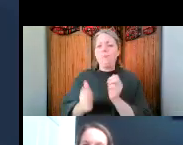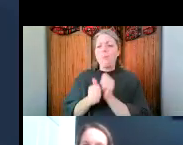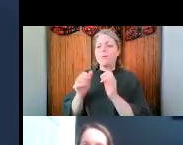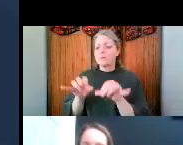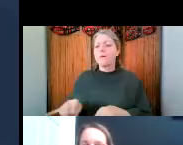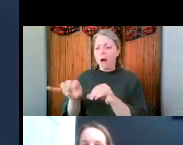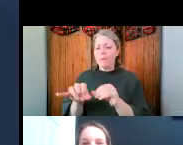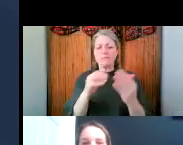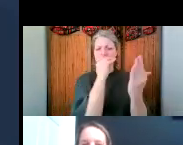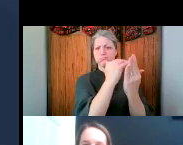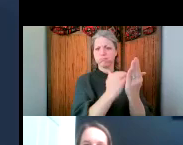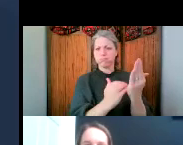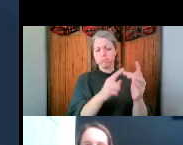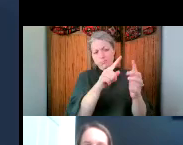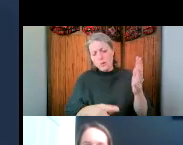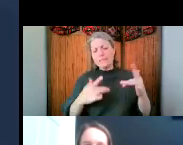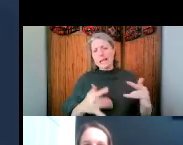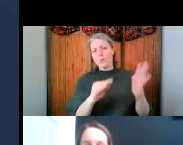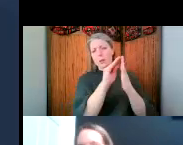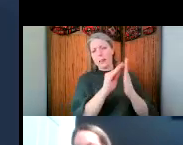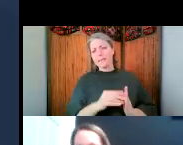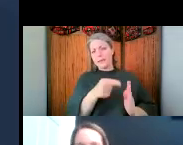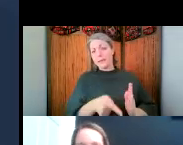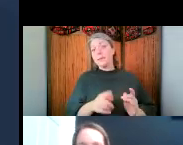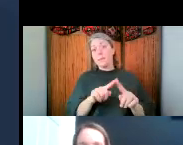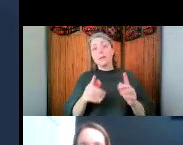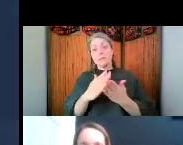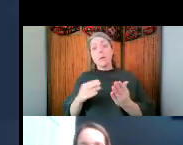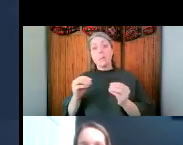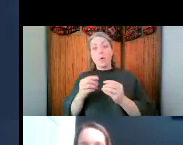of the most common that we hear and think about in our day-to-day at work.